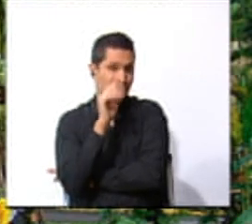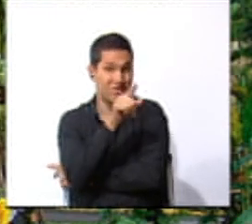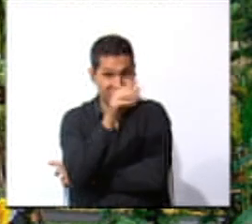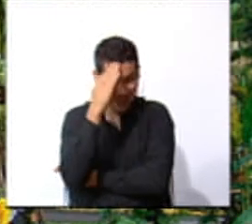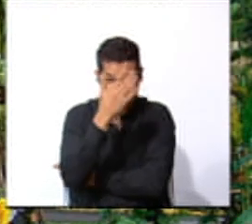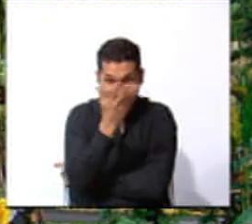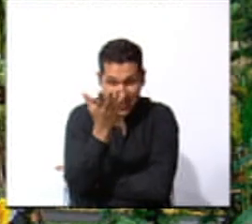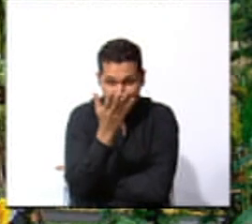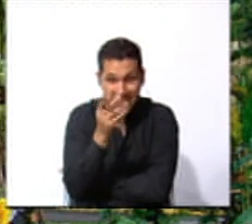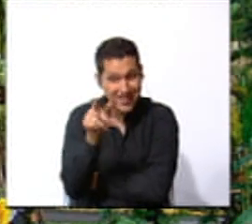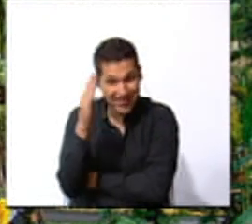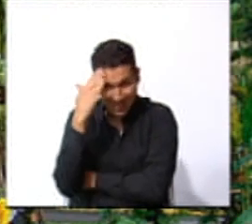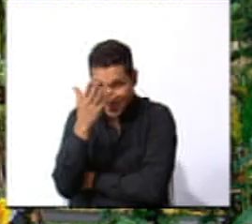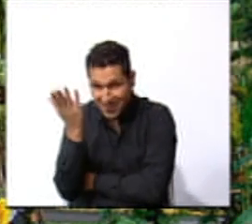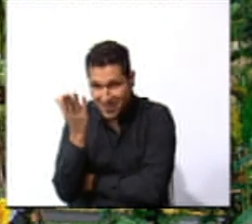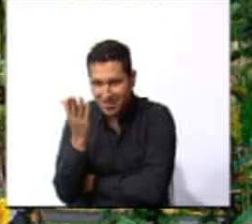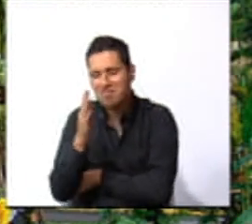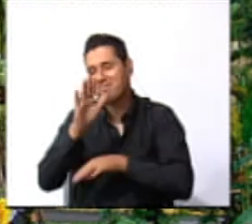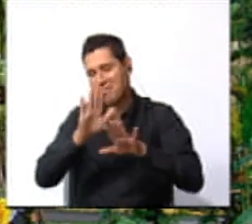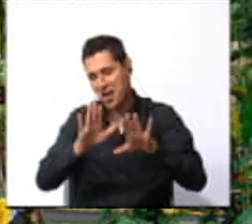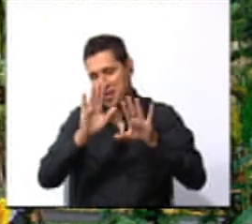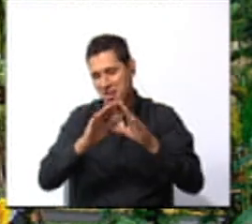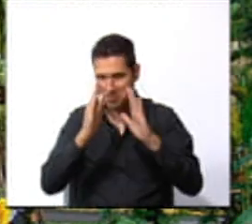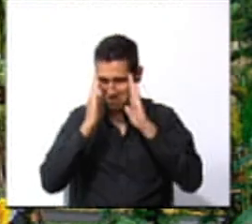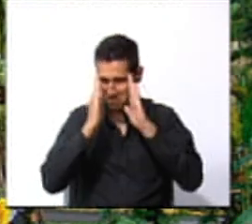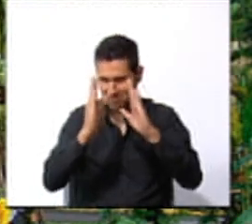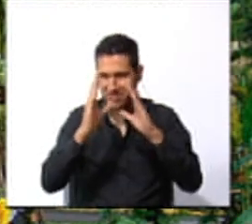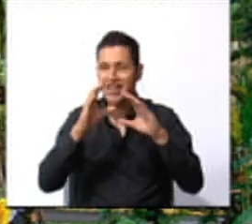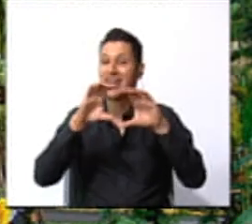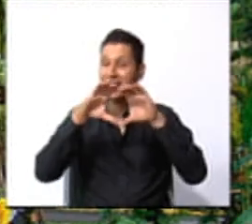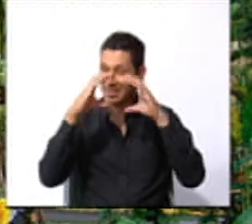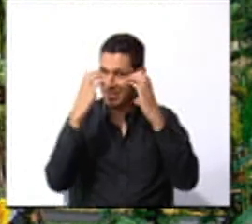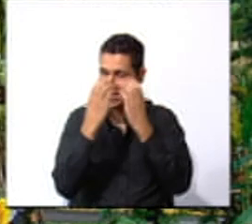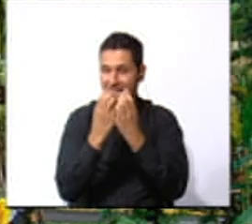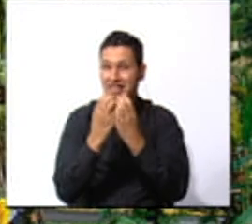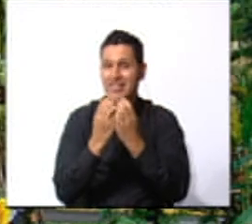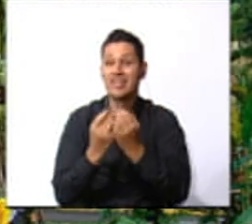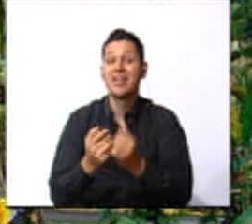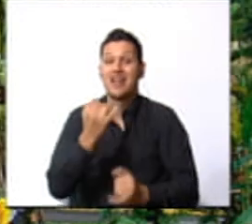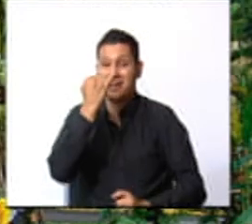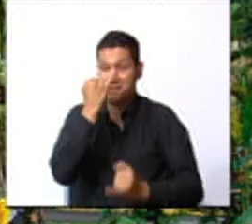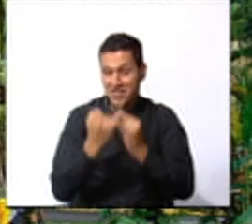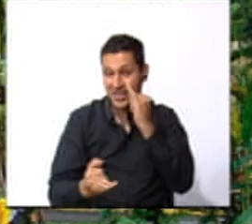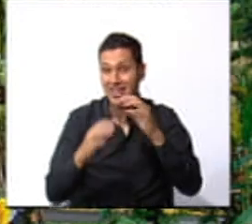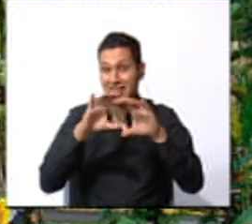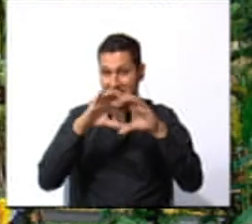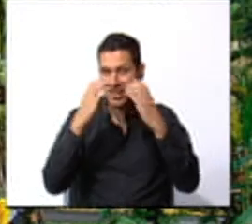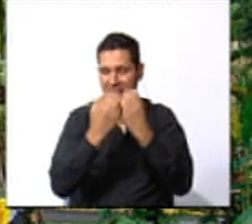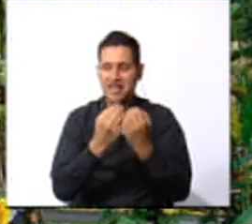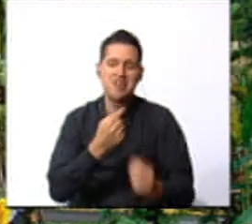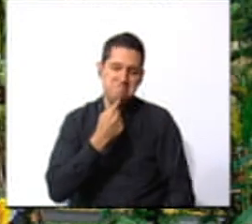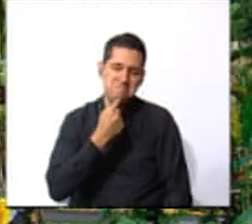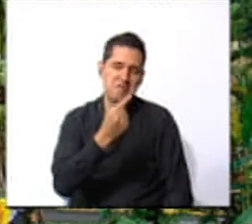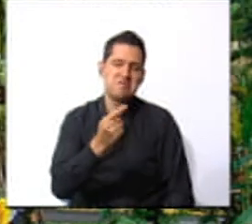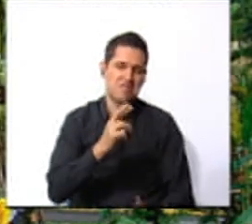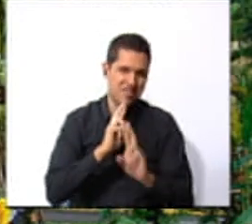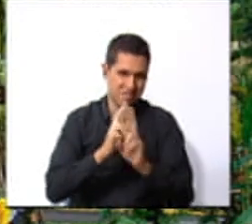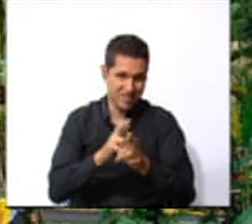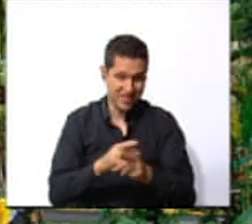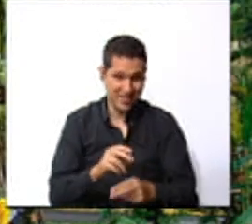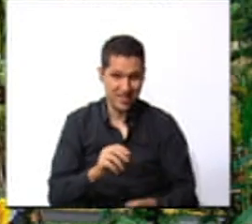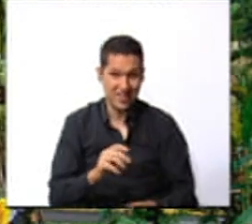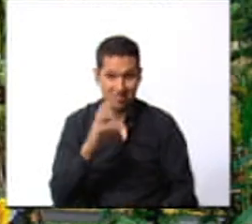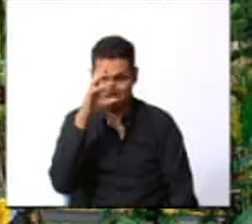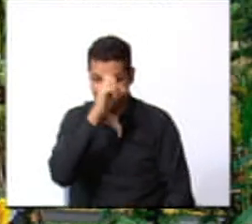No. Don't worry. Pay attention to the class. And at the end, we will see the answer.